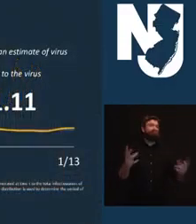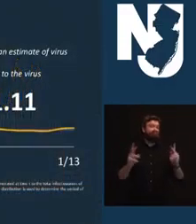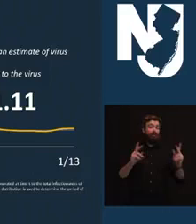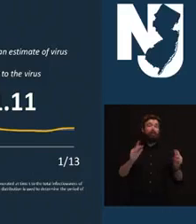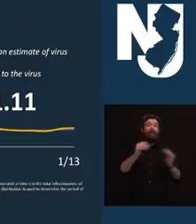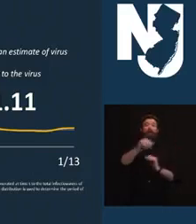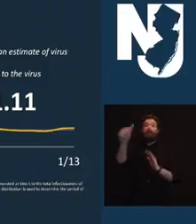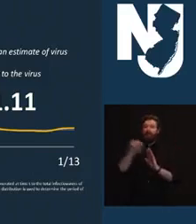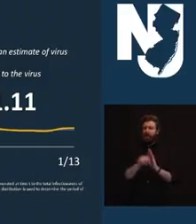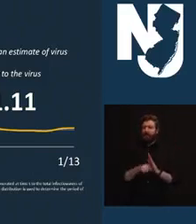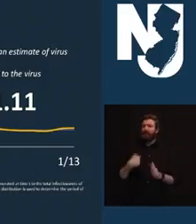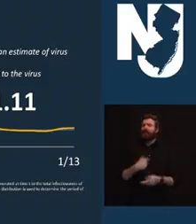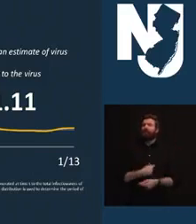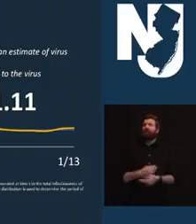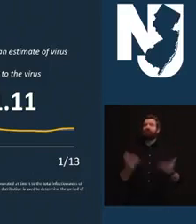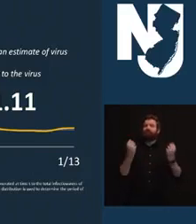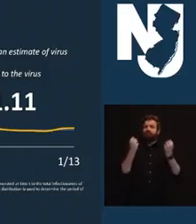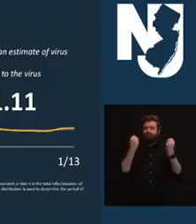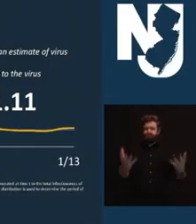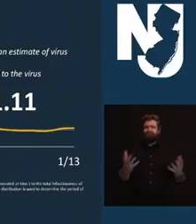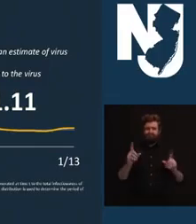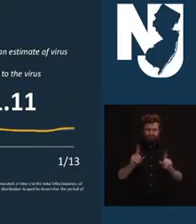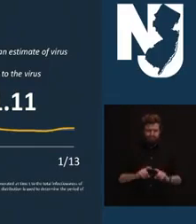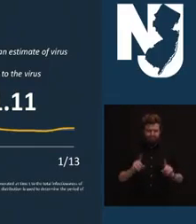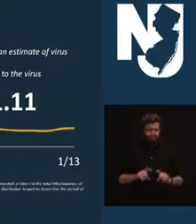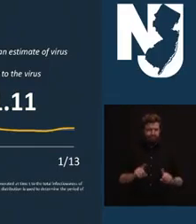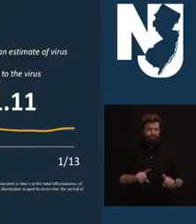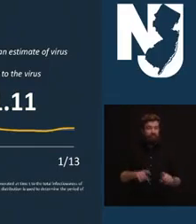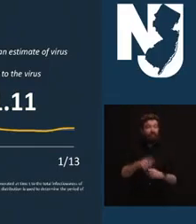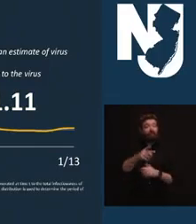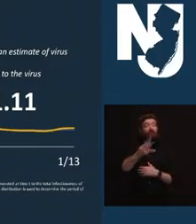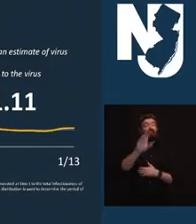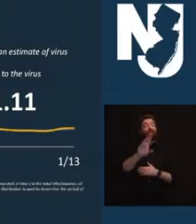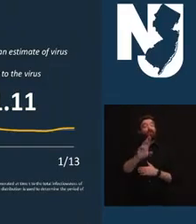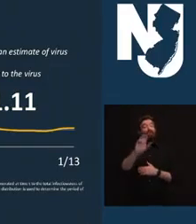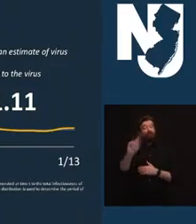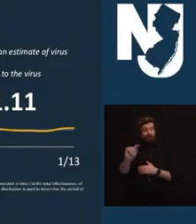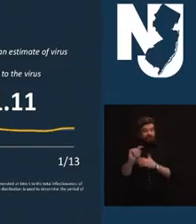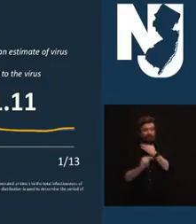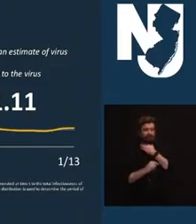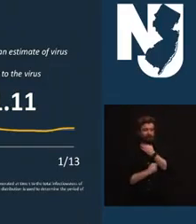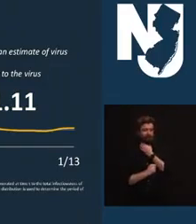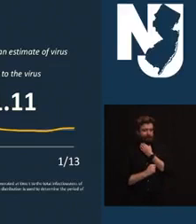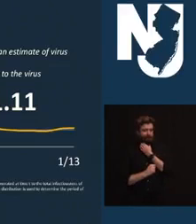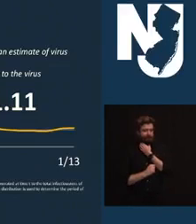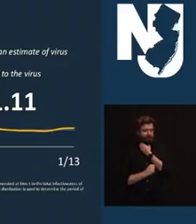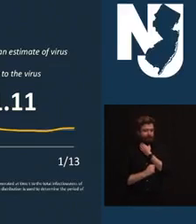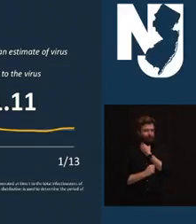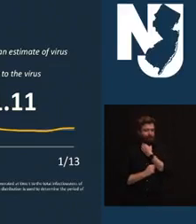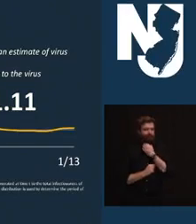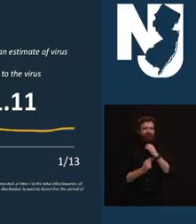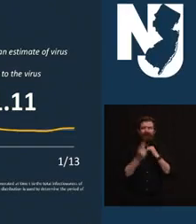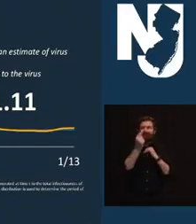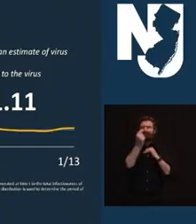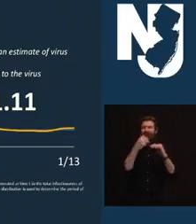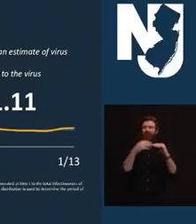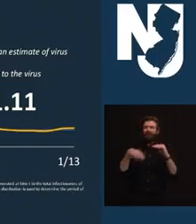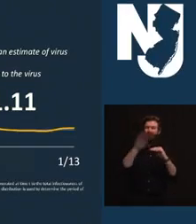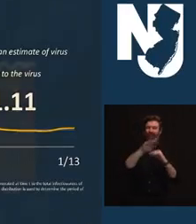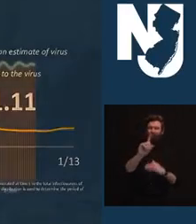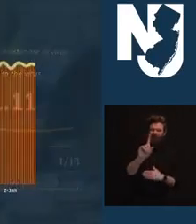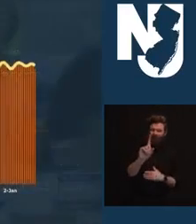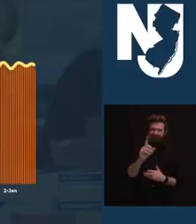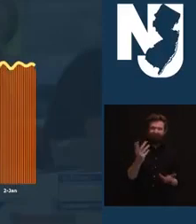of transmission, as we had predicted, Judy, you and Ed and colleagues had predicted, is up, and it's staying up in that range, 1.11. In